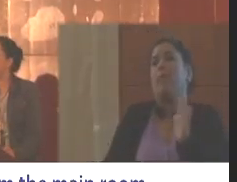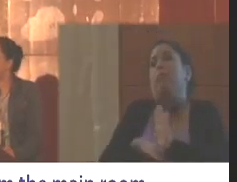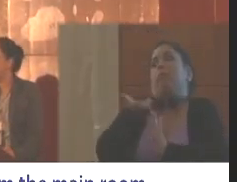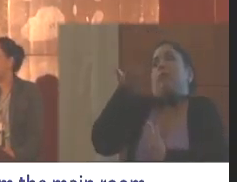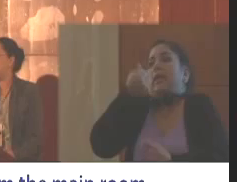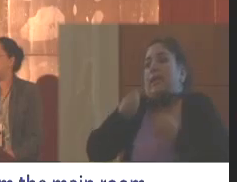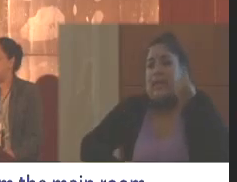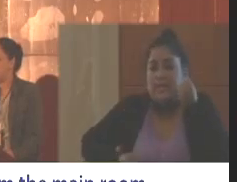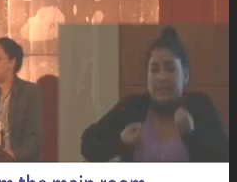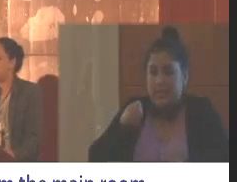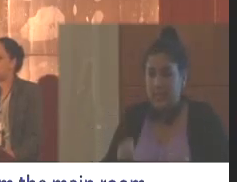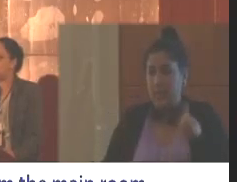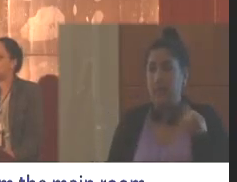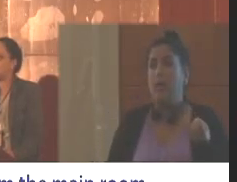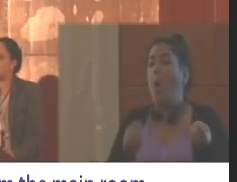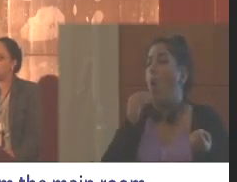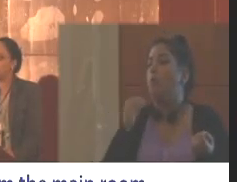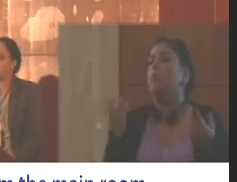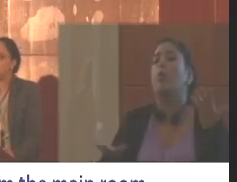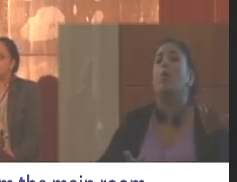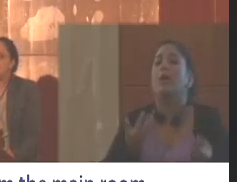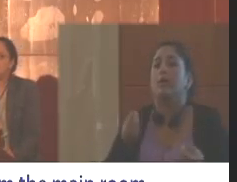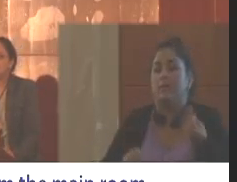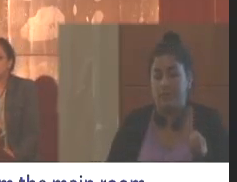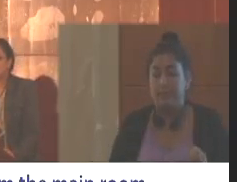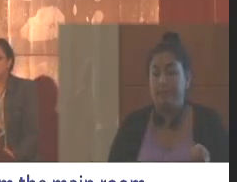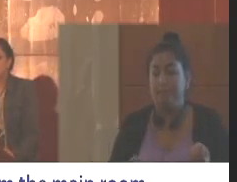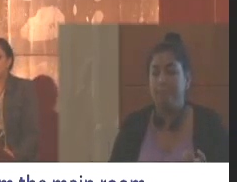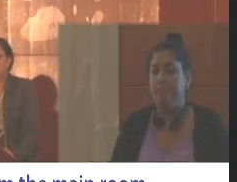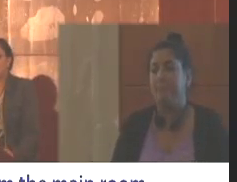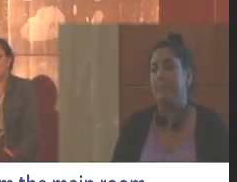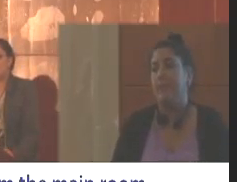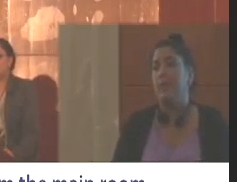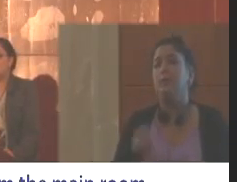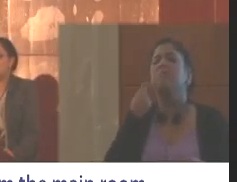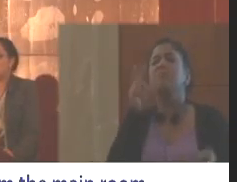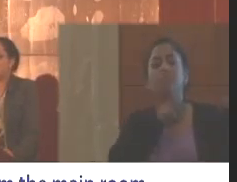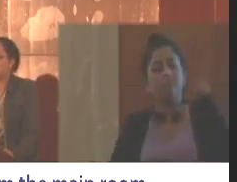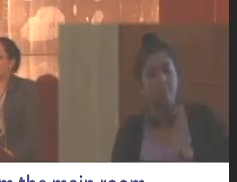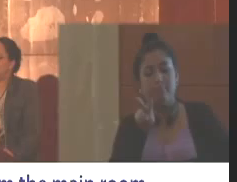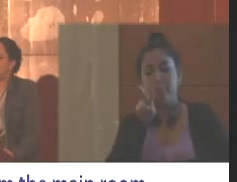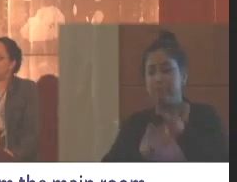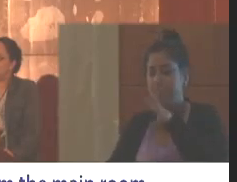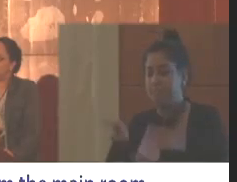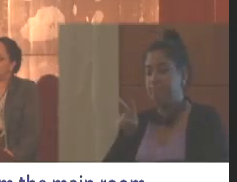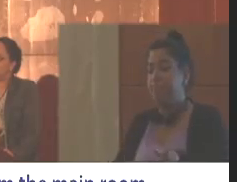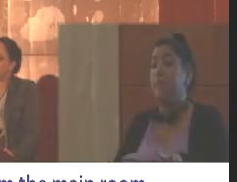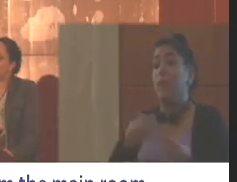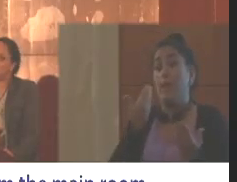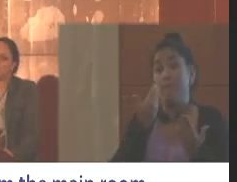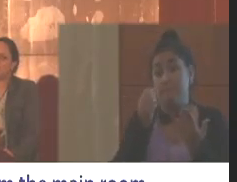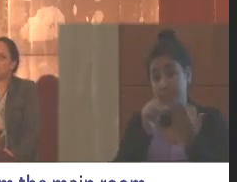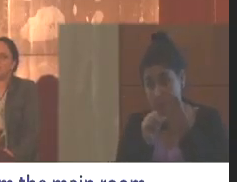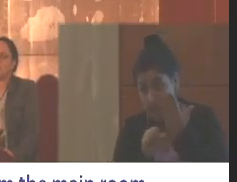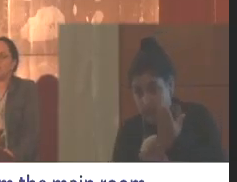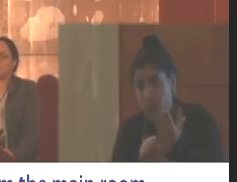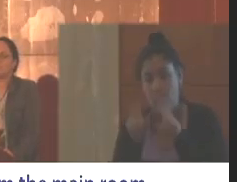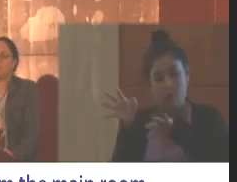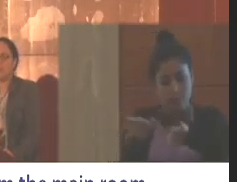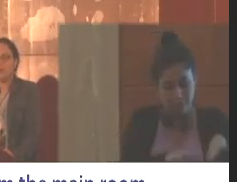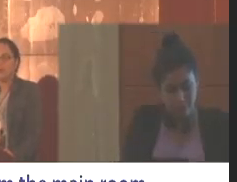ministry with our function of the efficient use of public resources? And that is how we identify that